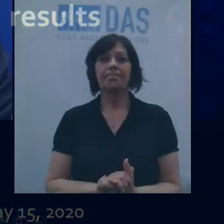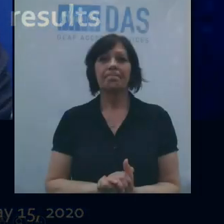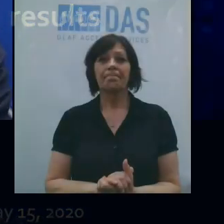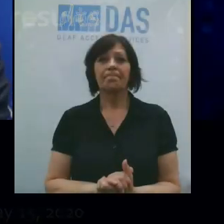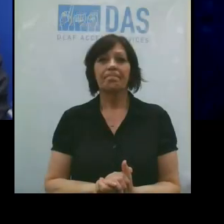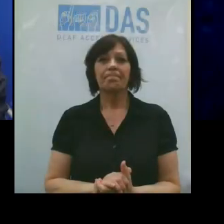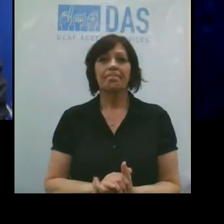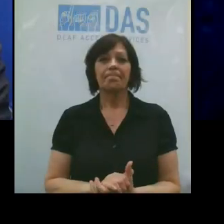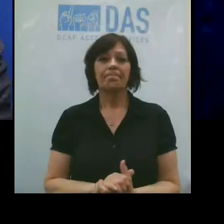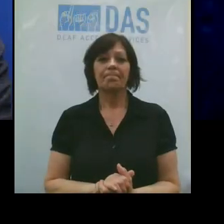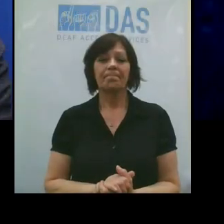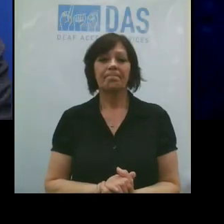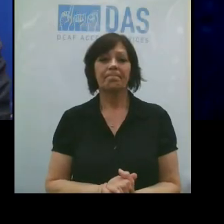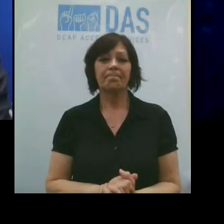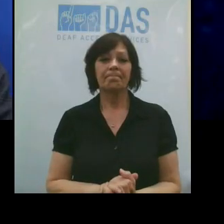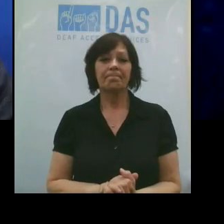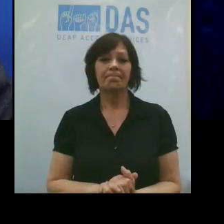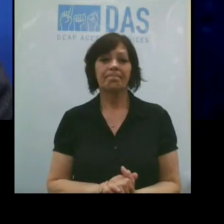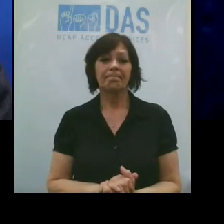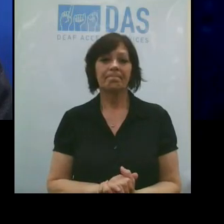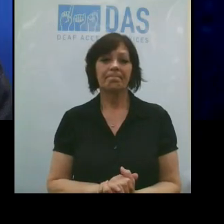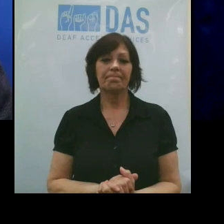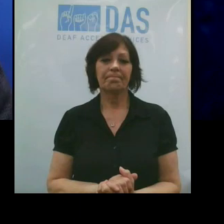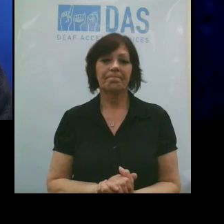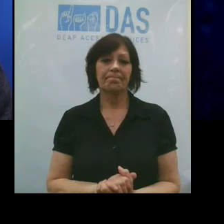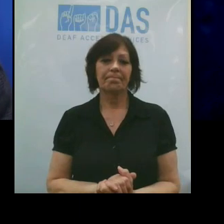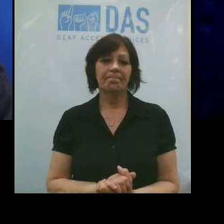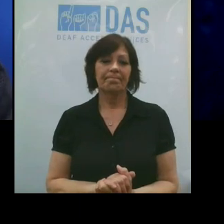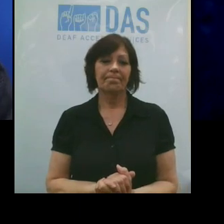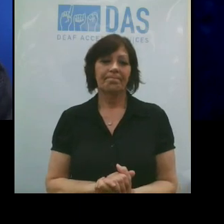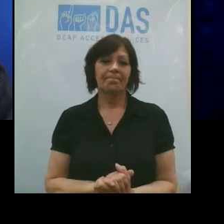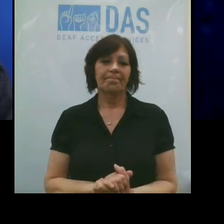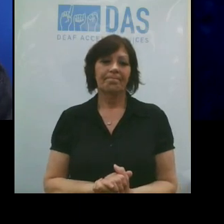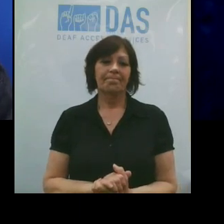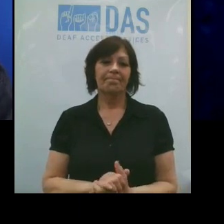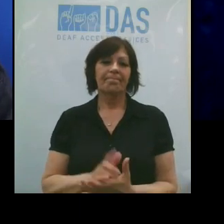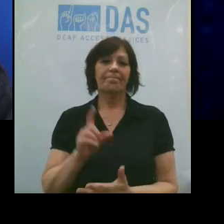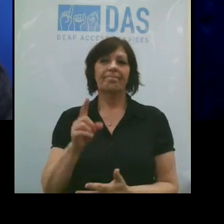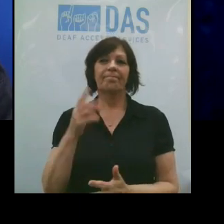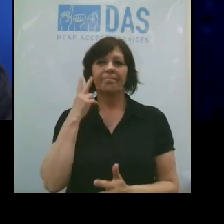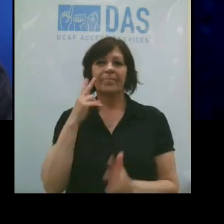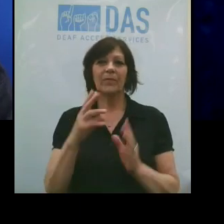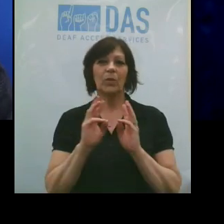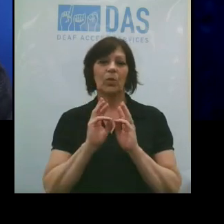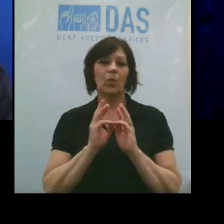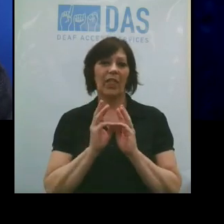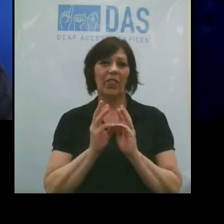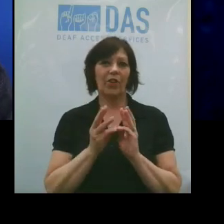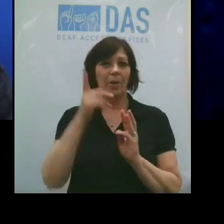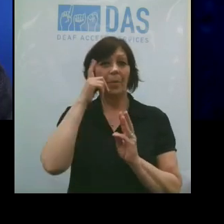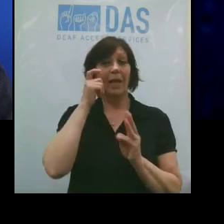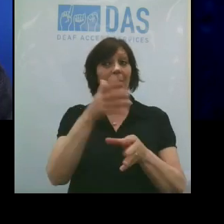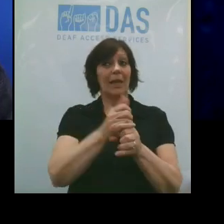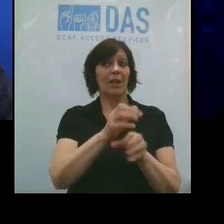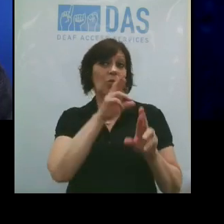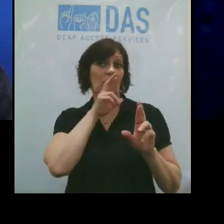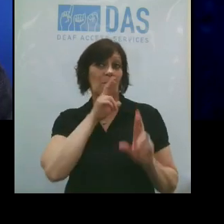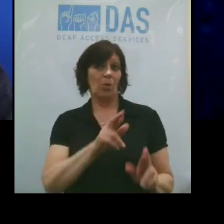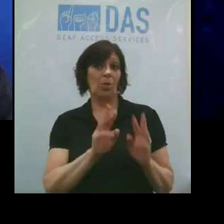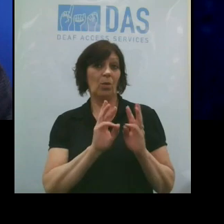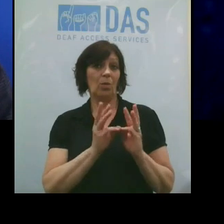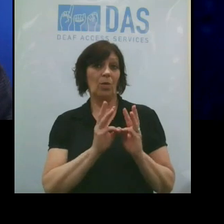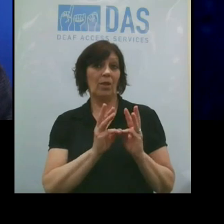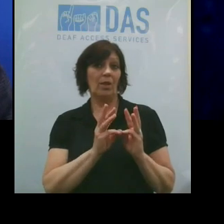the PowerPoint off the screen for a second so I can go back to the weather, because the report that we are getting is that there